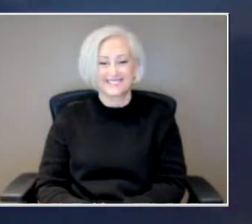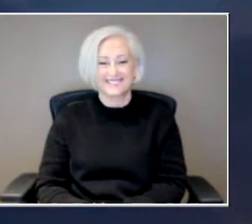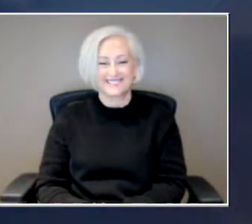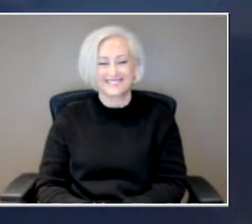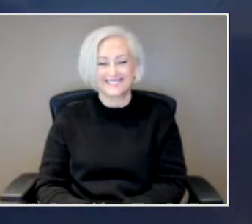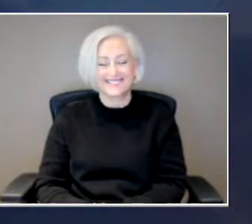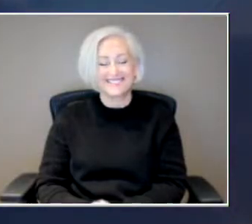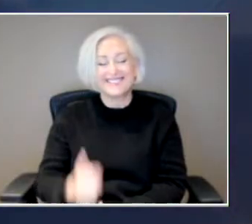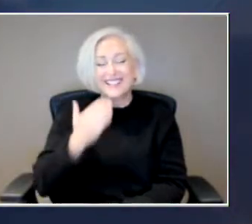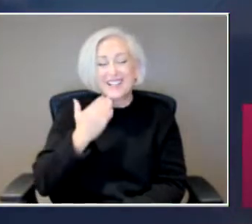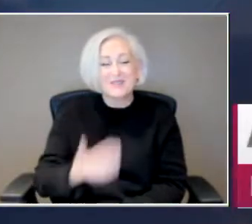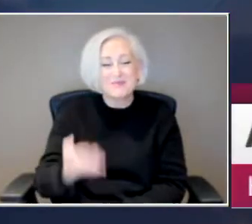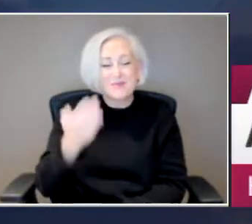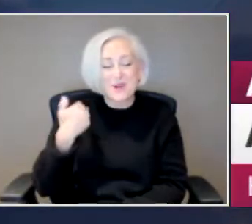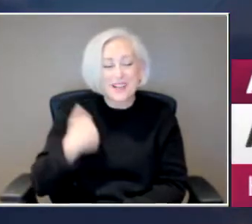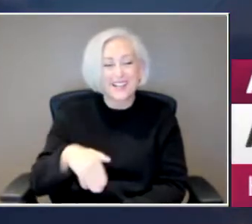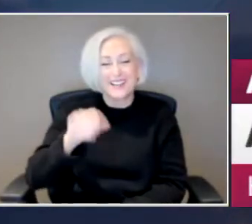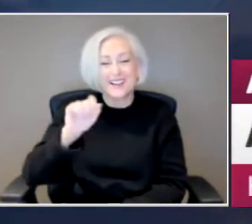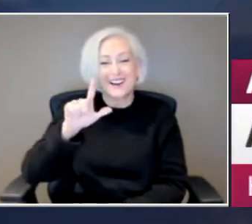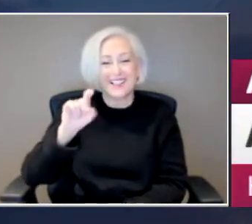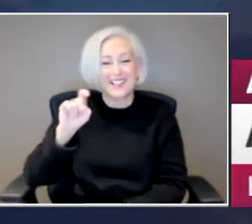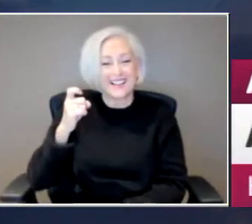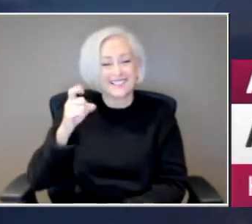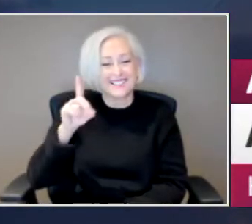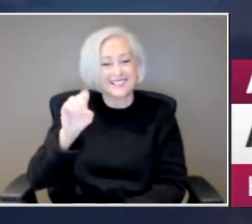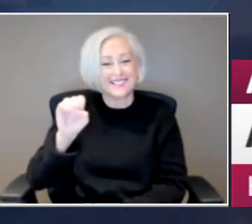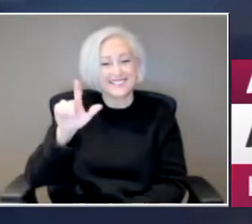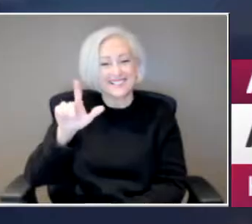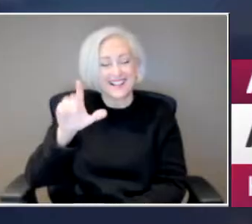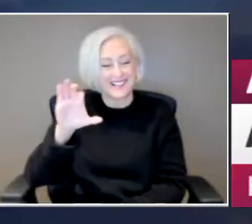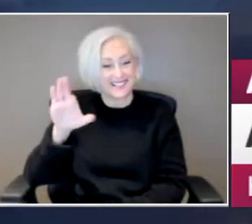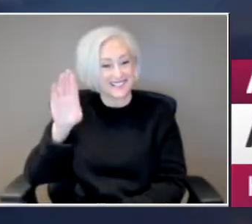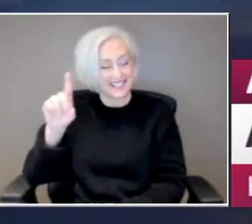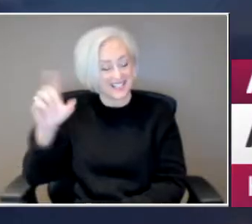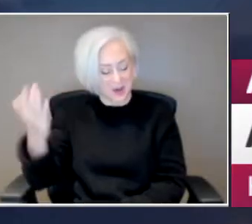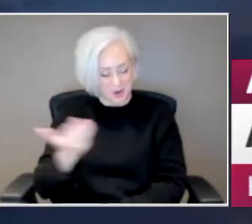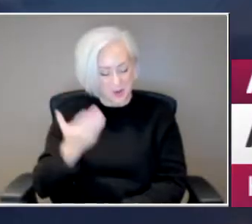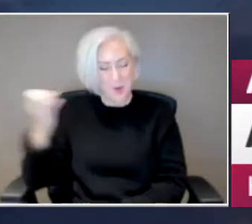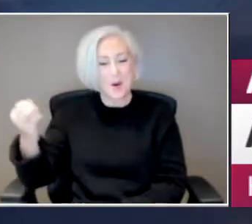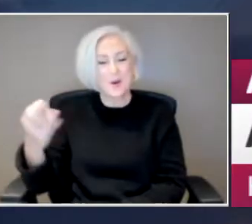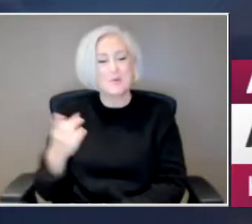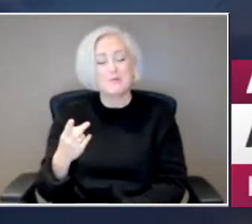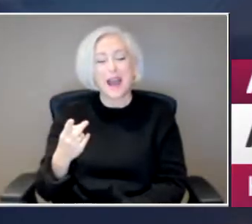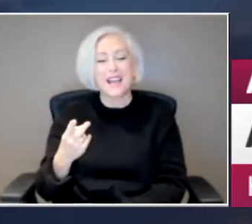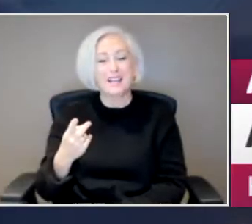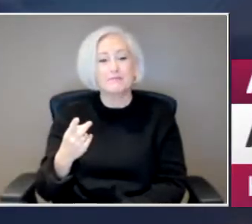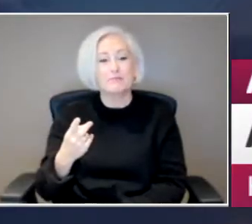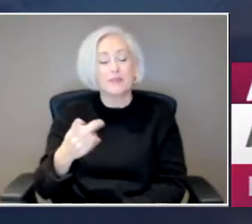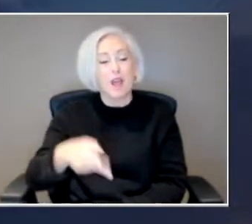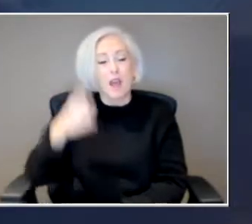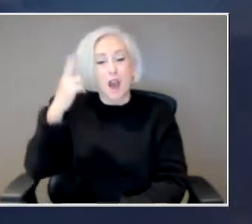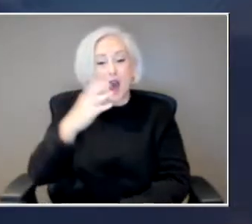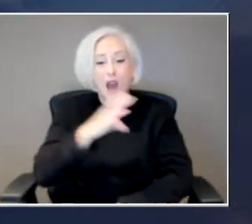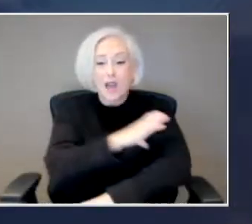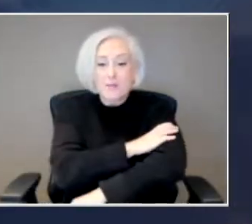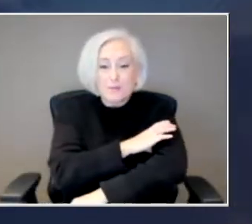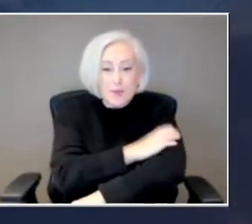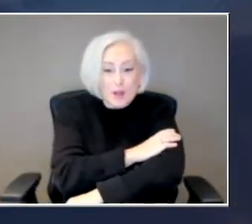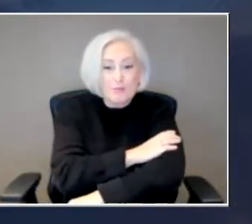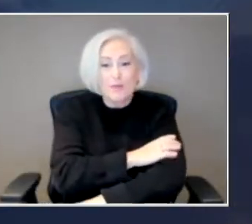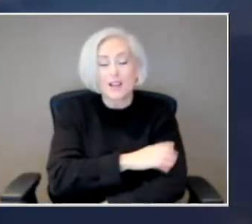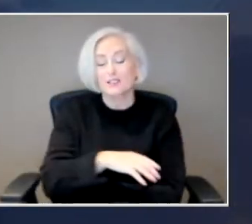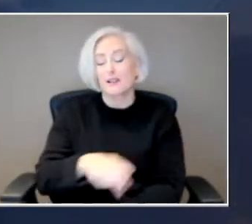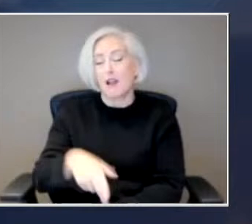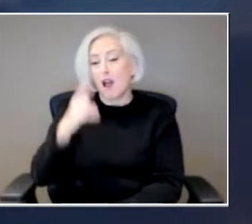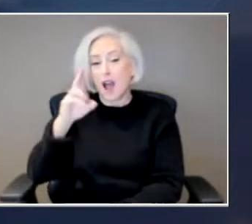Good morning, I'm Alexis Del Cid. Welcome back to All Things Heart. We know that high blood pressure, high cholesterol, and smoking are 3